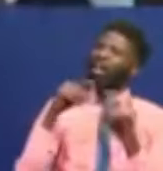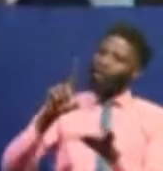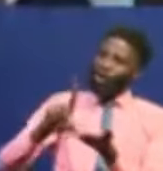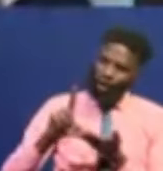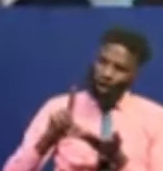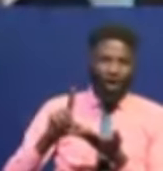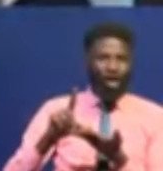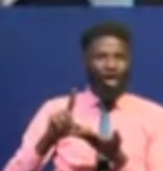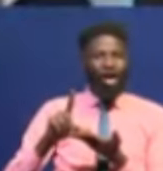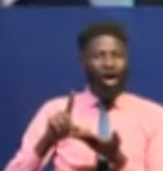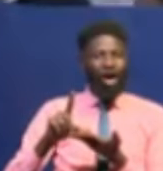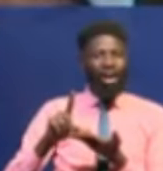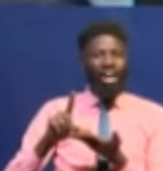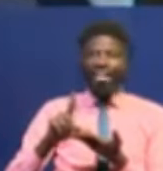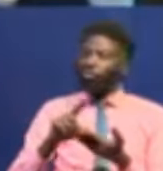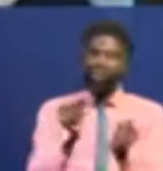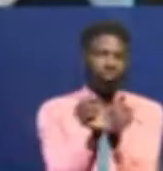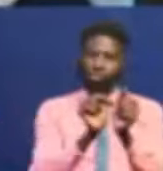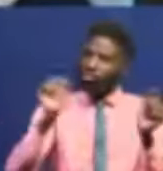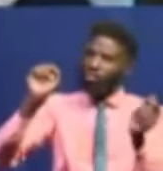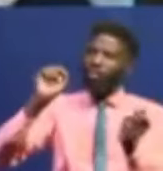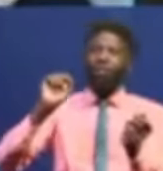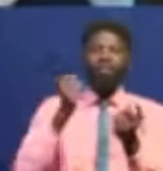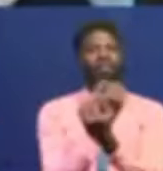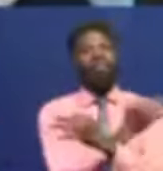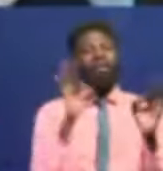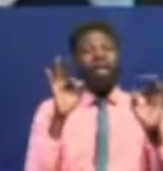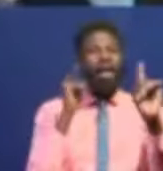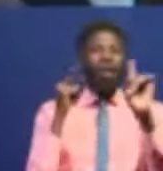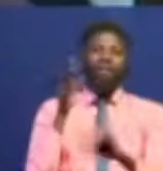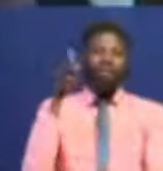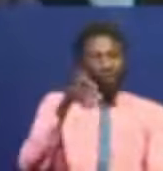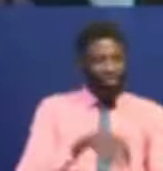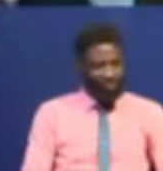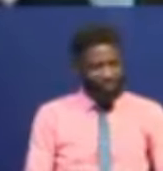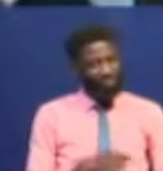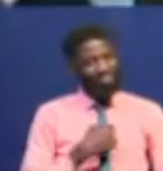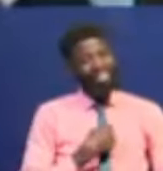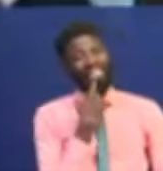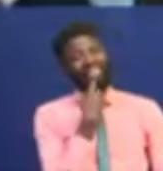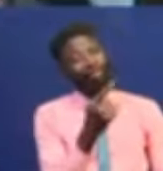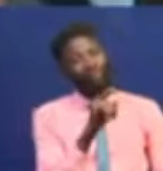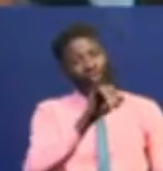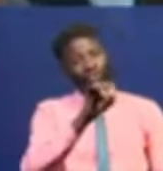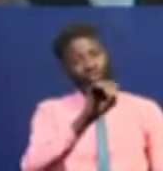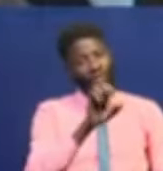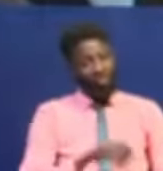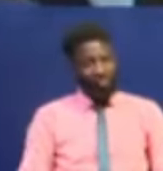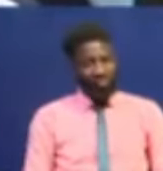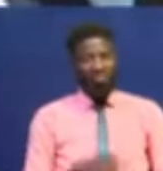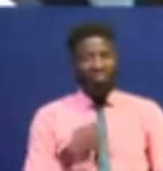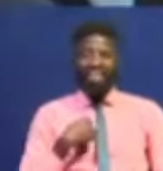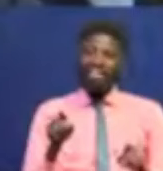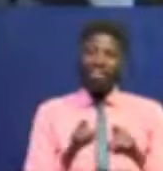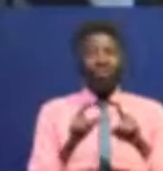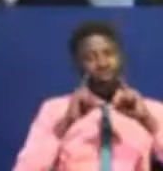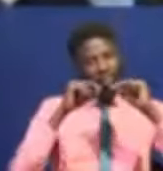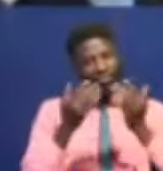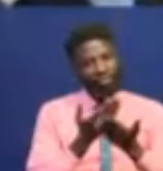trap and take our country to the future. Let me tell you, Joe, and I want to say this to the people of